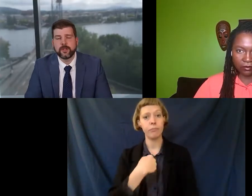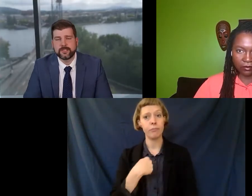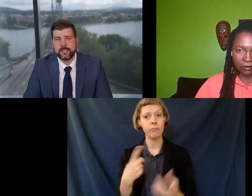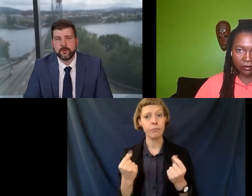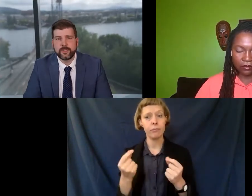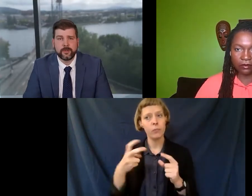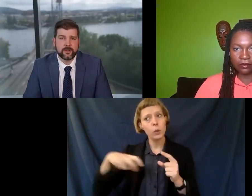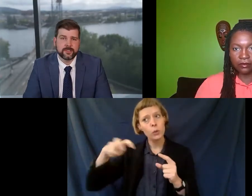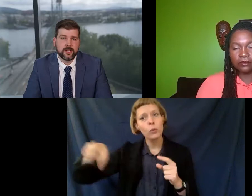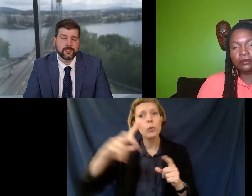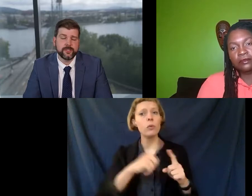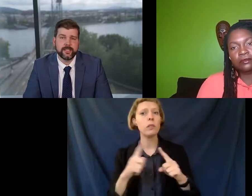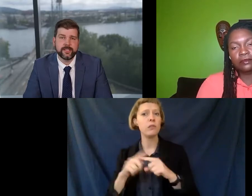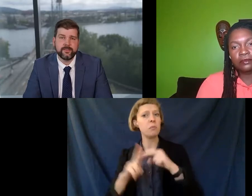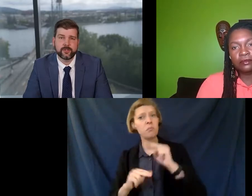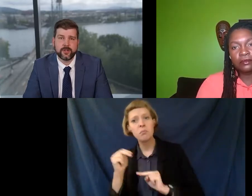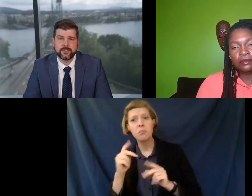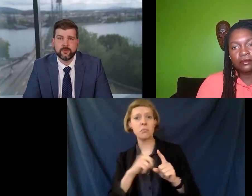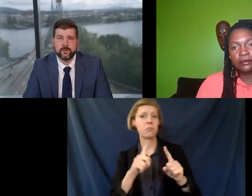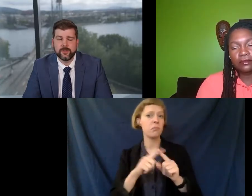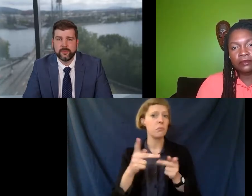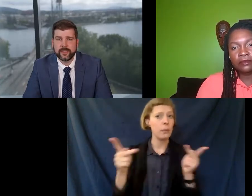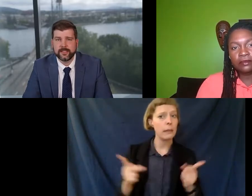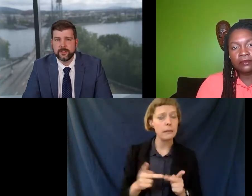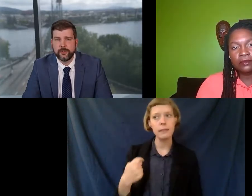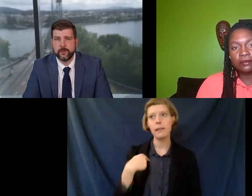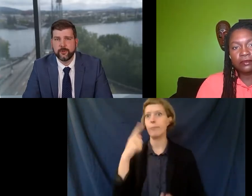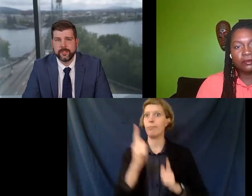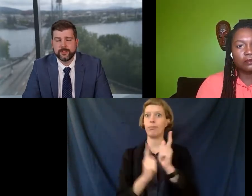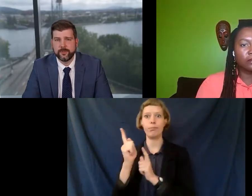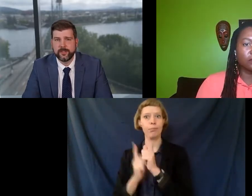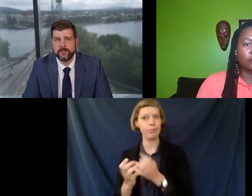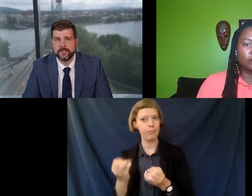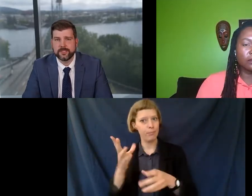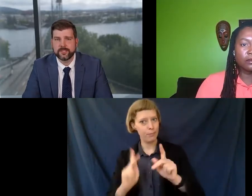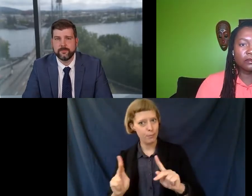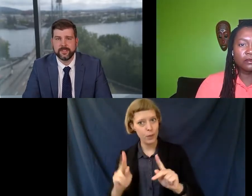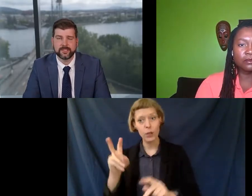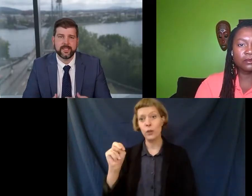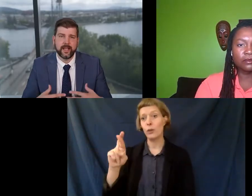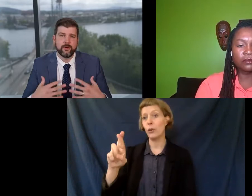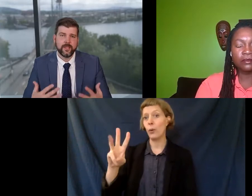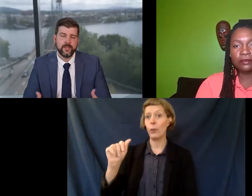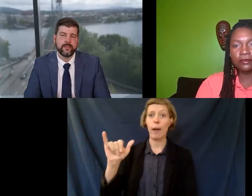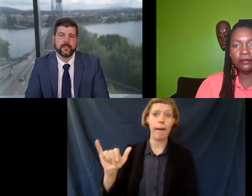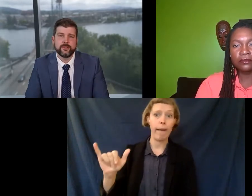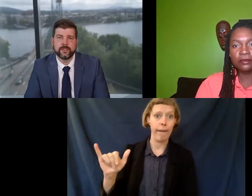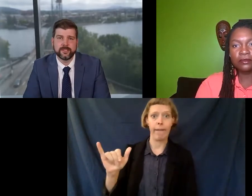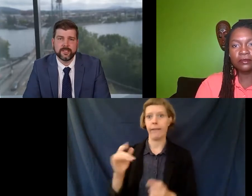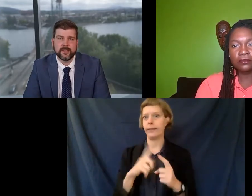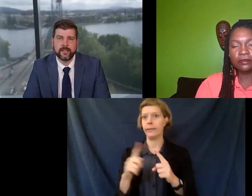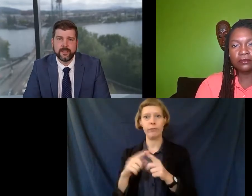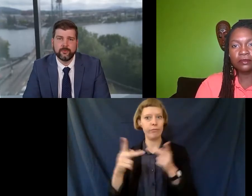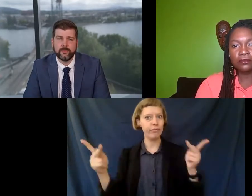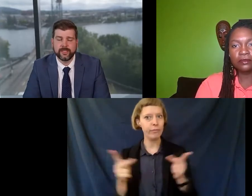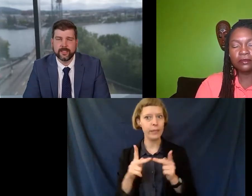people across the state of Oregon, but across the country and even across the world when I got to go to Norway and tour their prison system and see how they do things